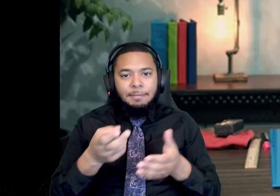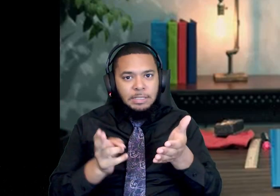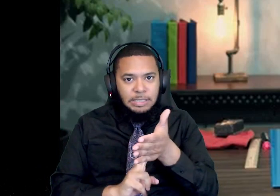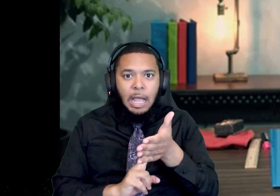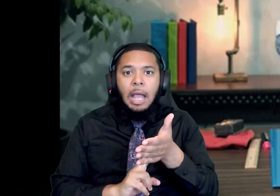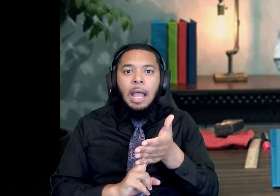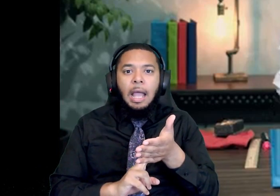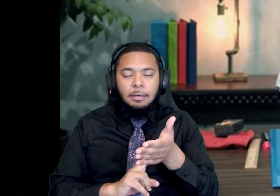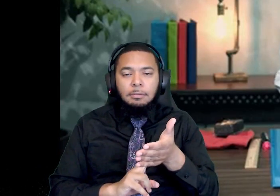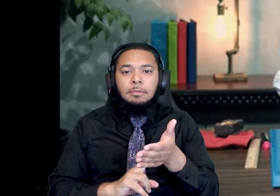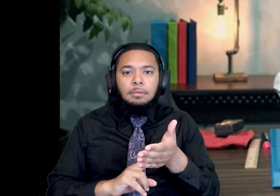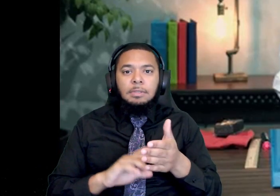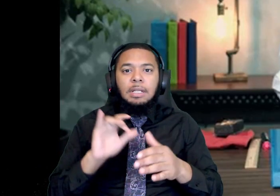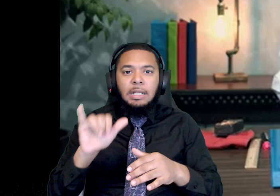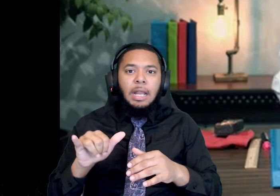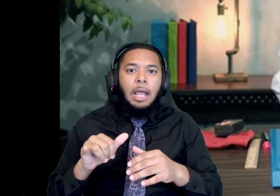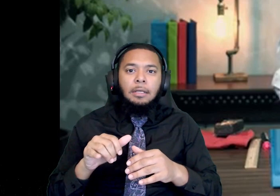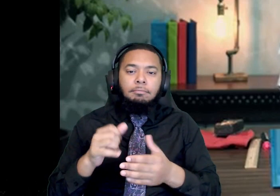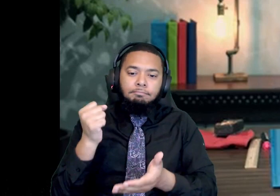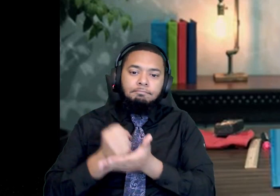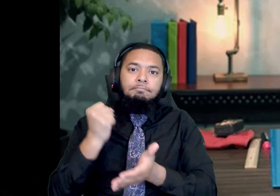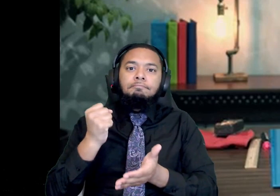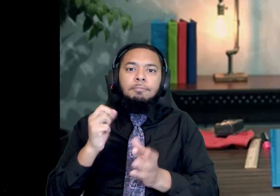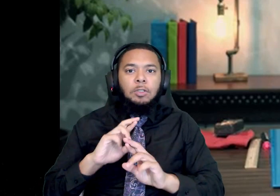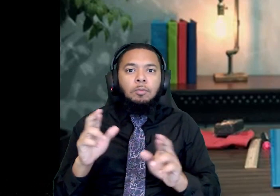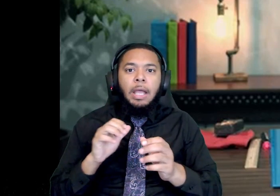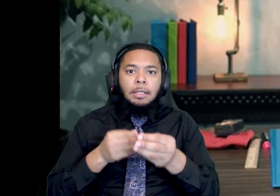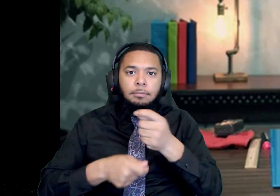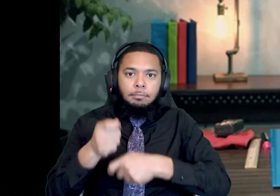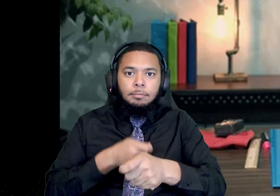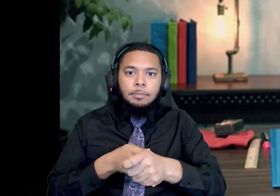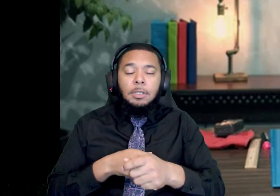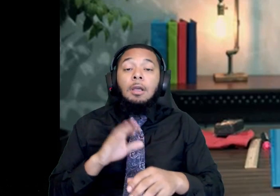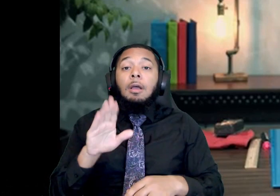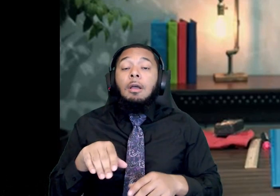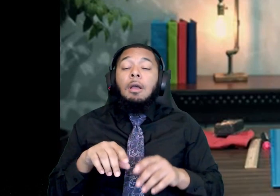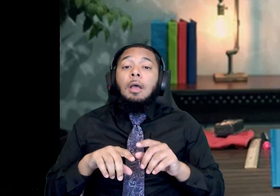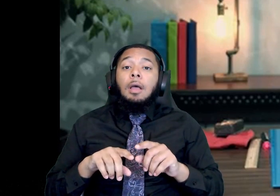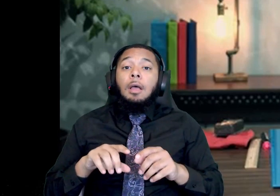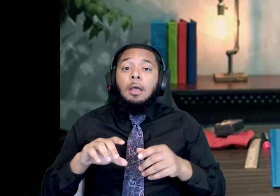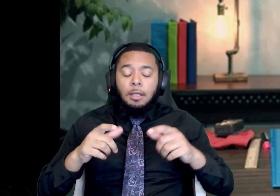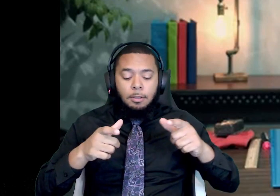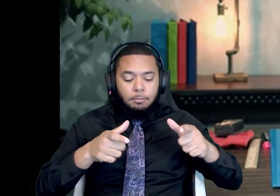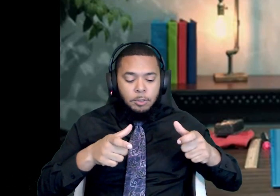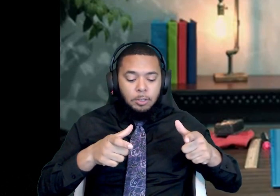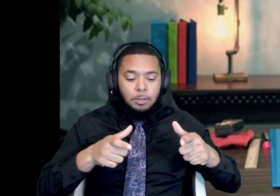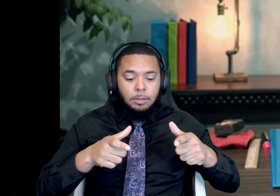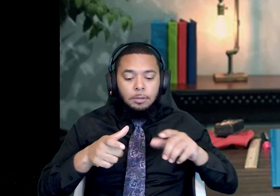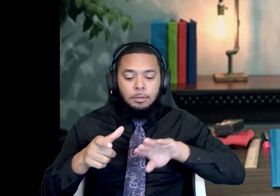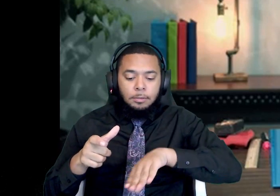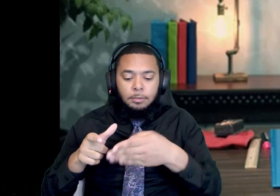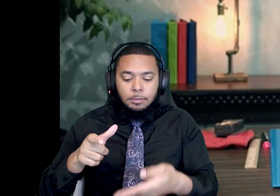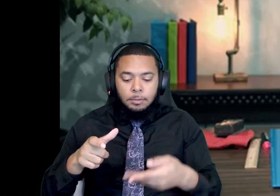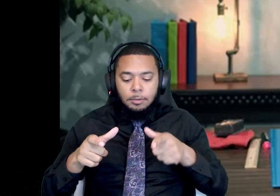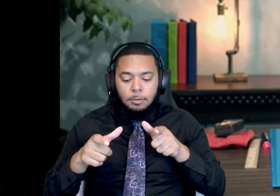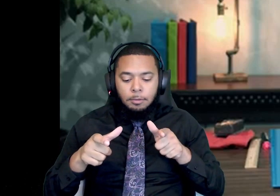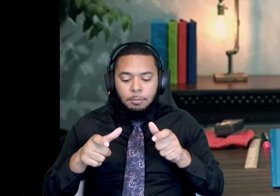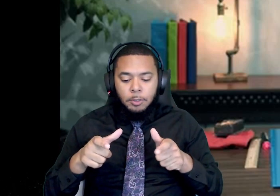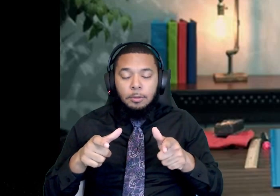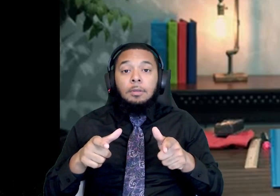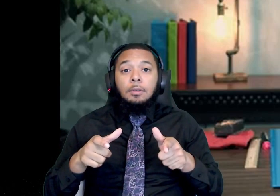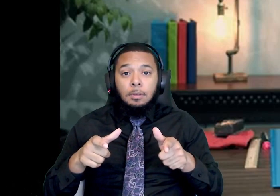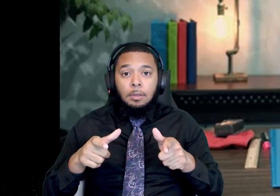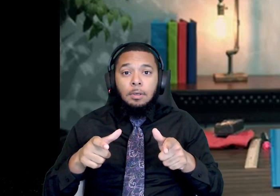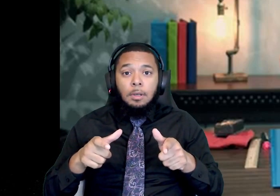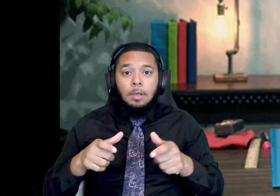deal. So you'll take a picture of the front of the check with your phone, the back of a check with your phone, enter the amount, and then it will show